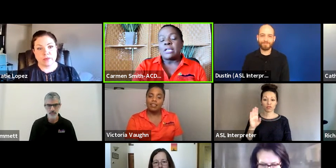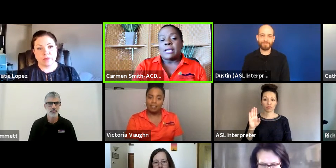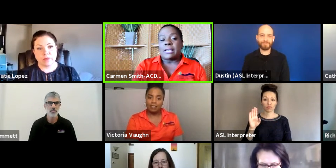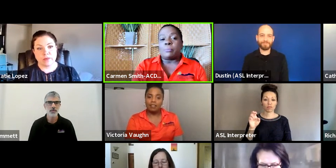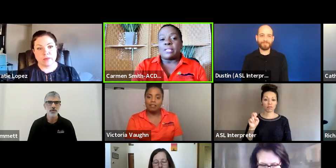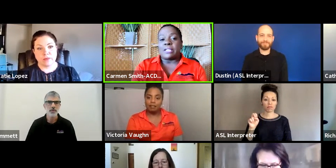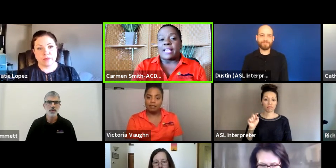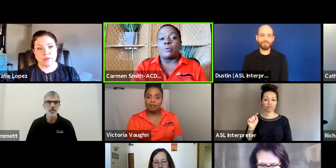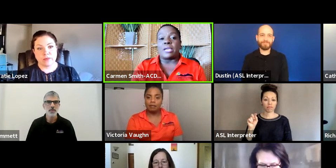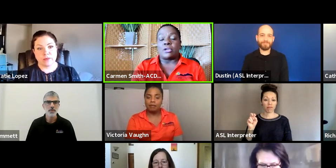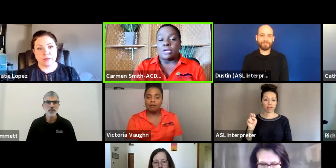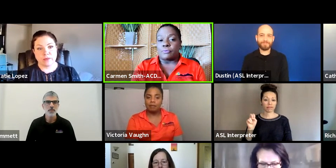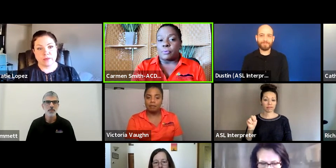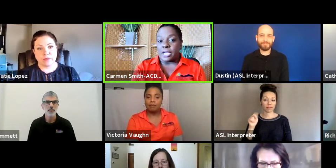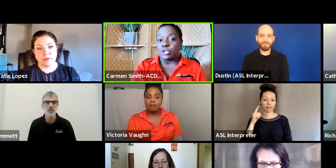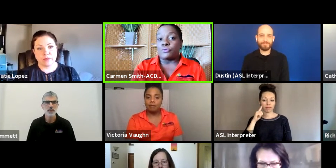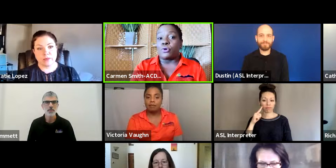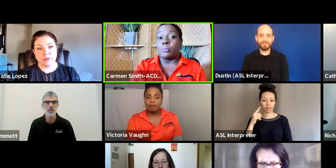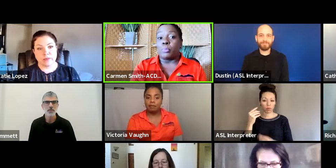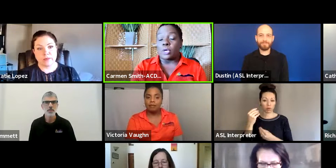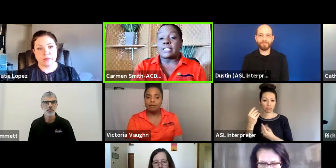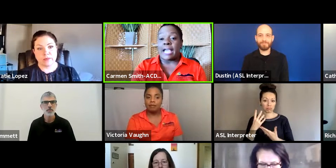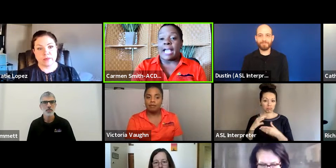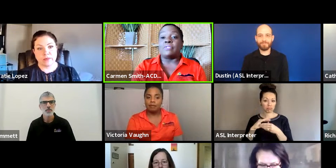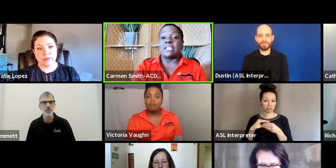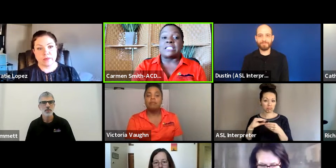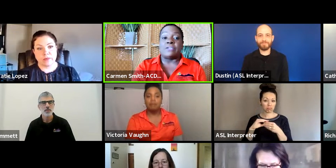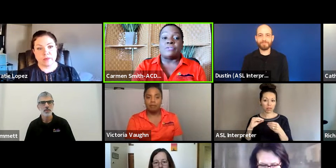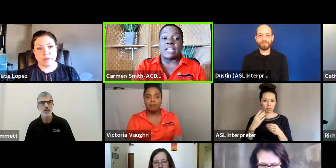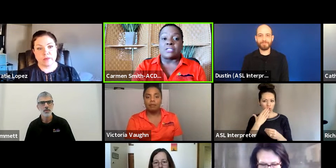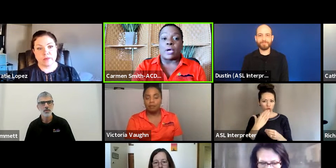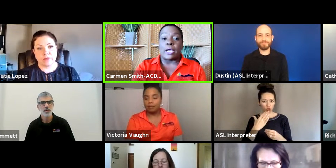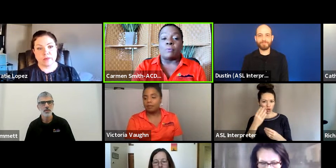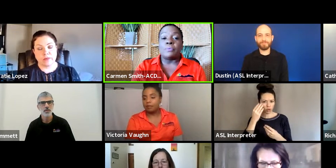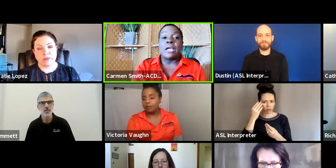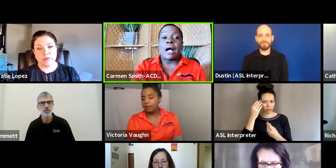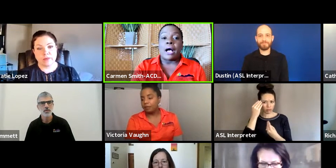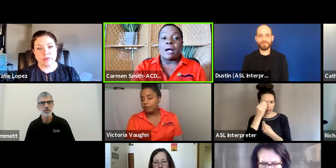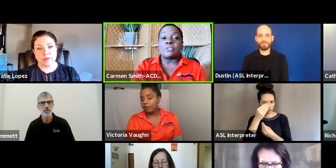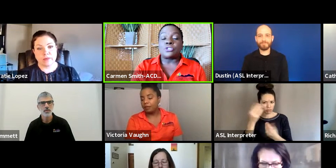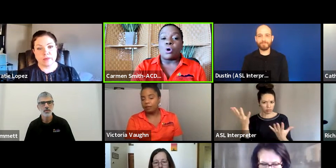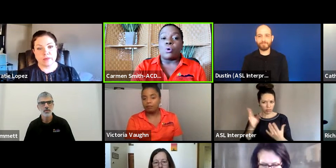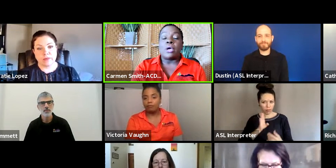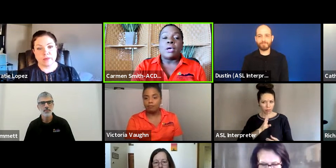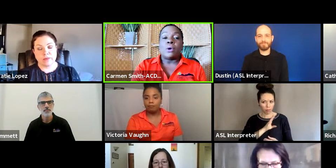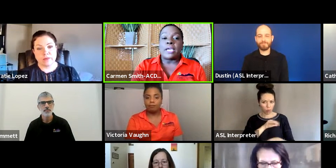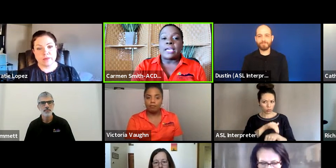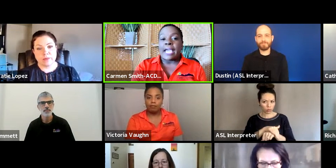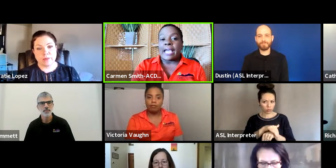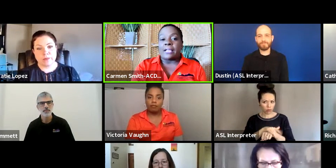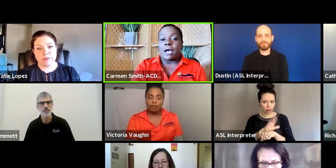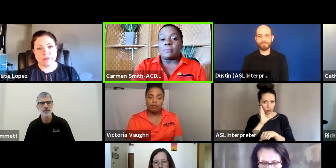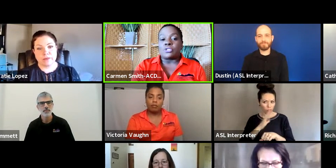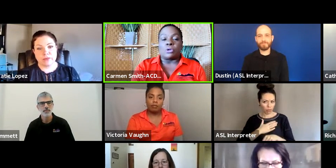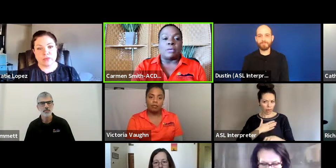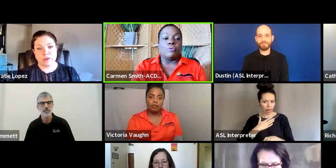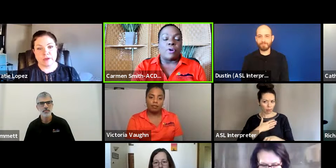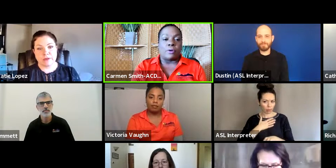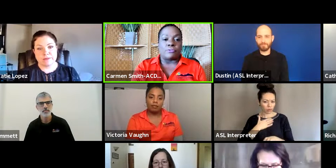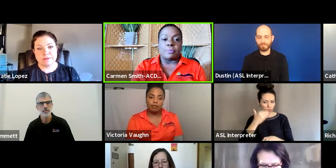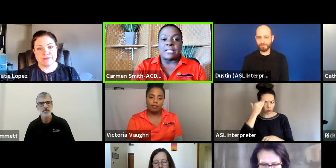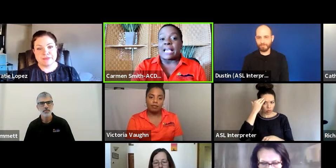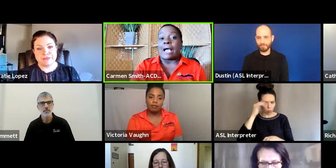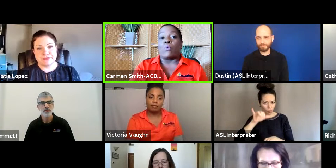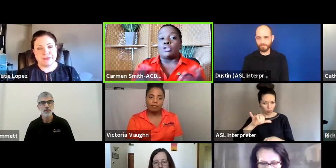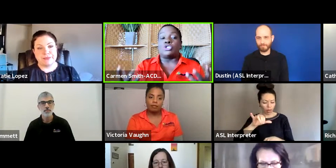that information. And I believe that'll be good information for the board to have this evening as well. So we can